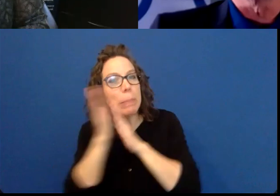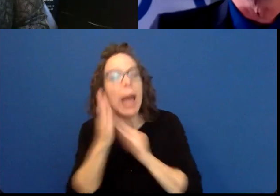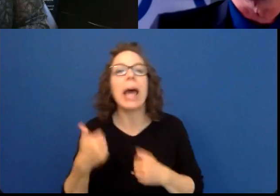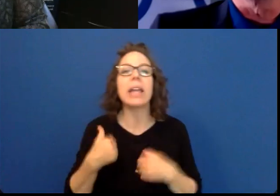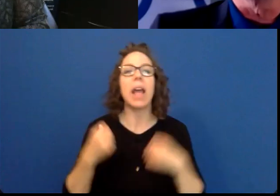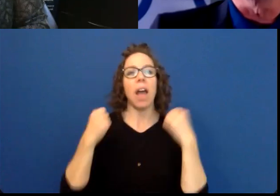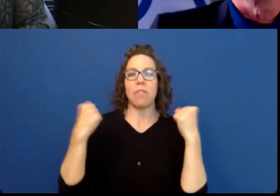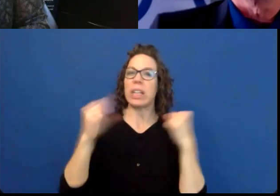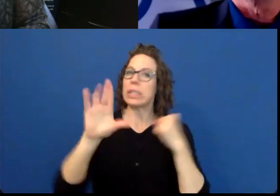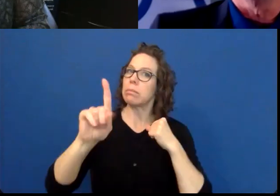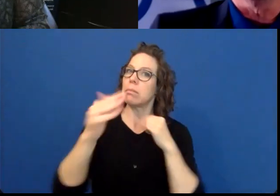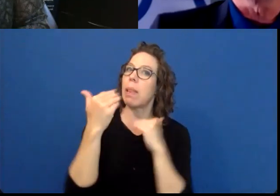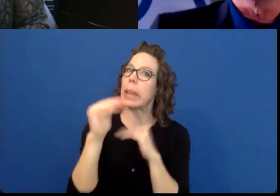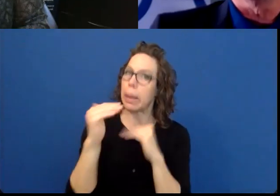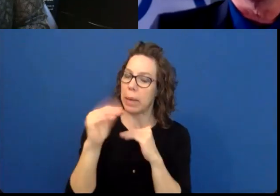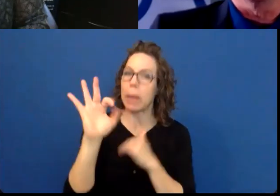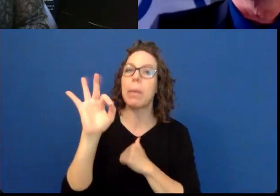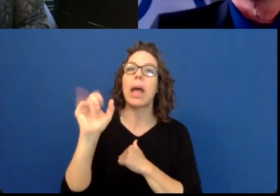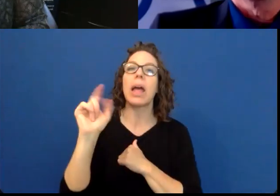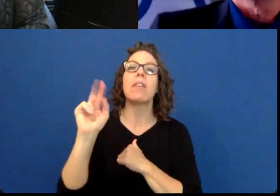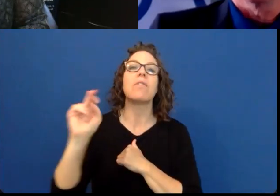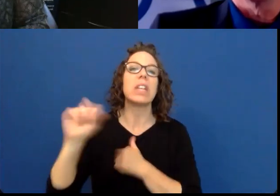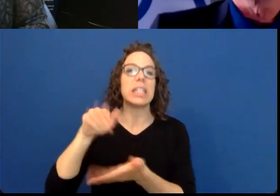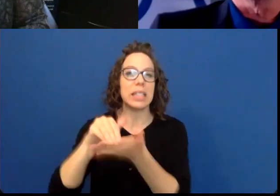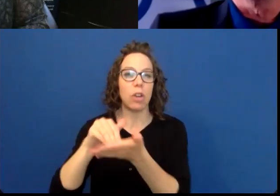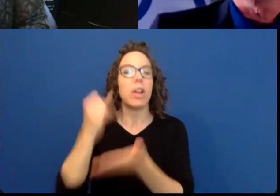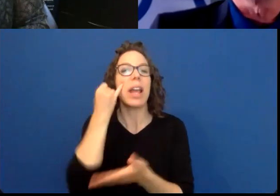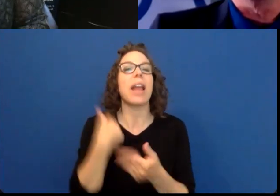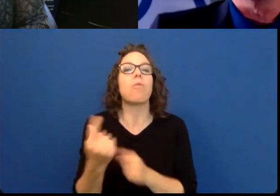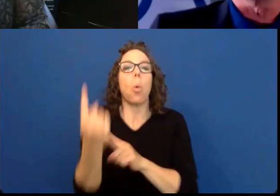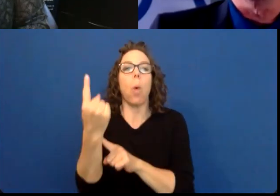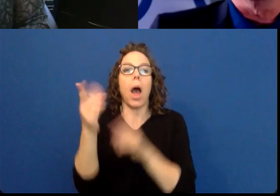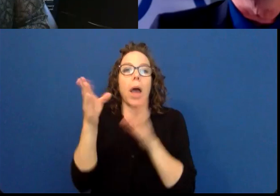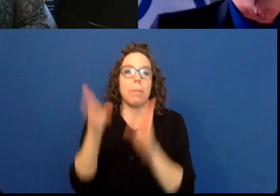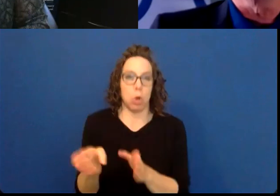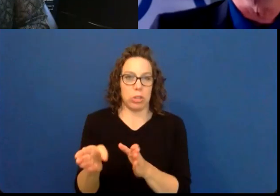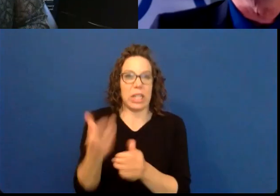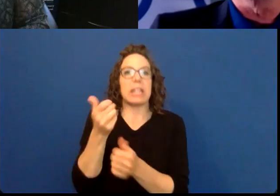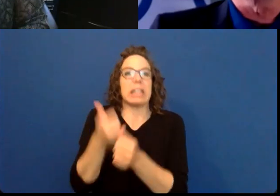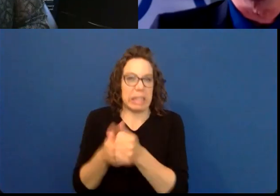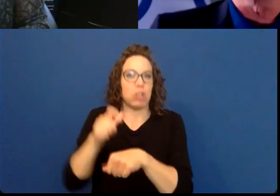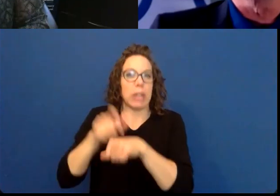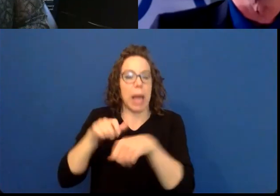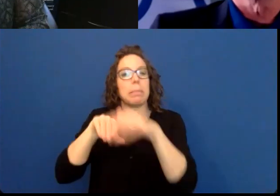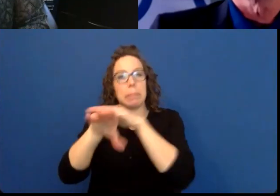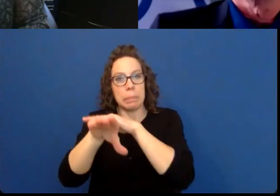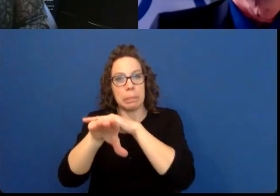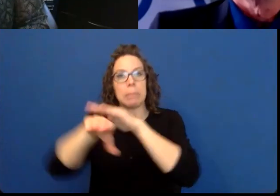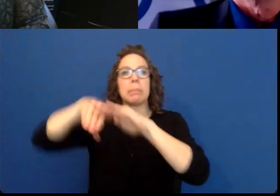limited circumstances of one patron at a time, malls at limited capacity, and other retail